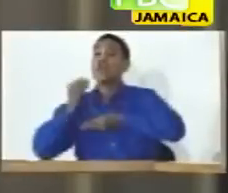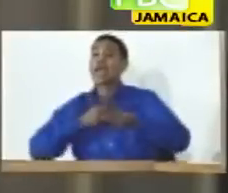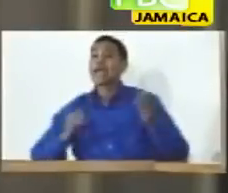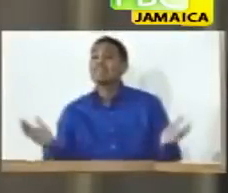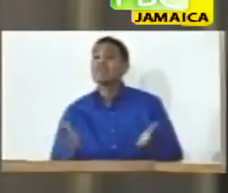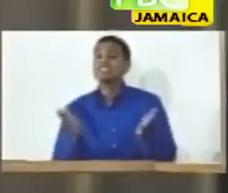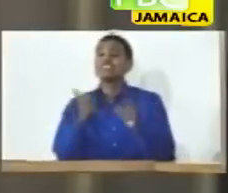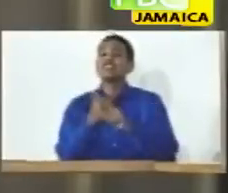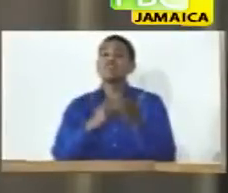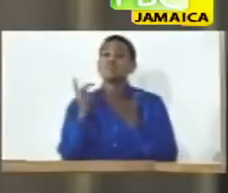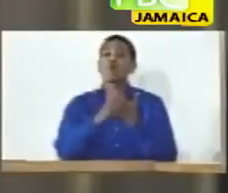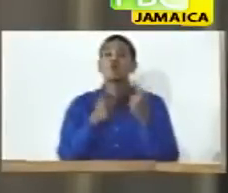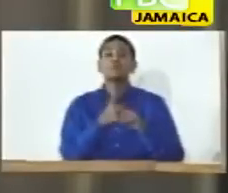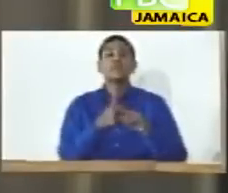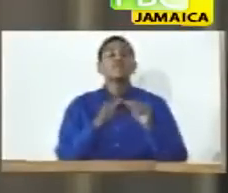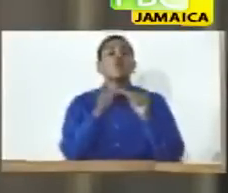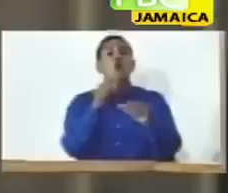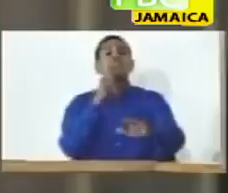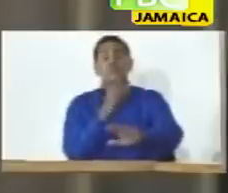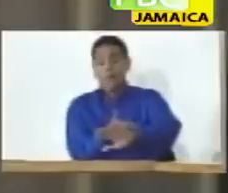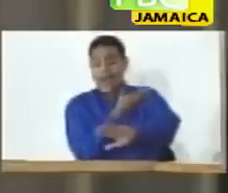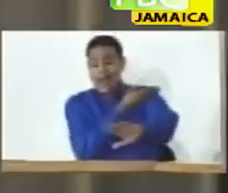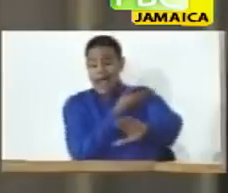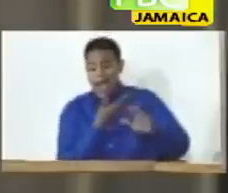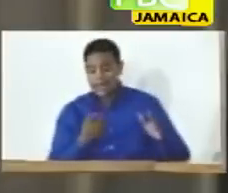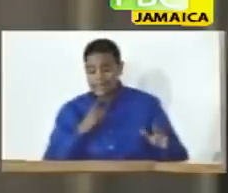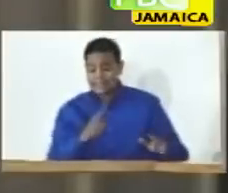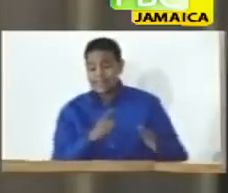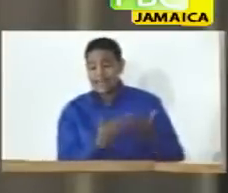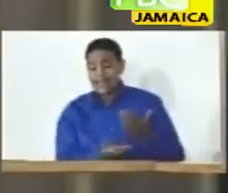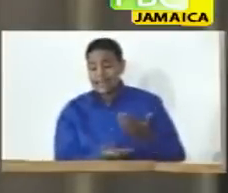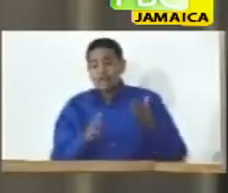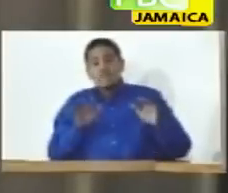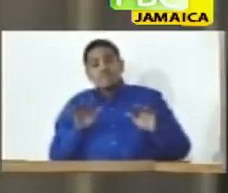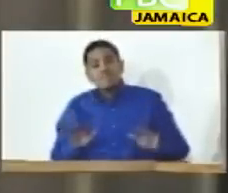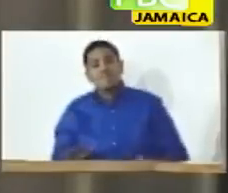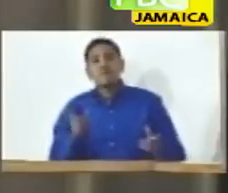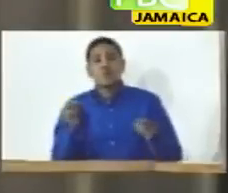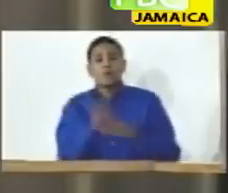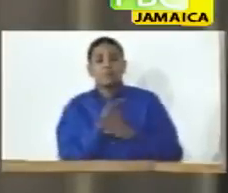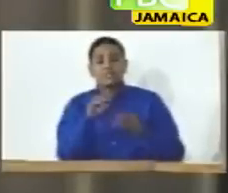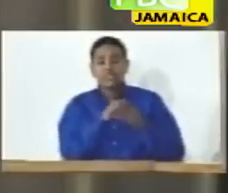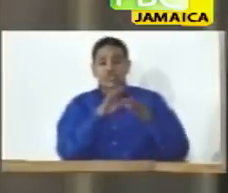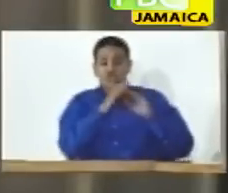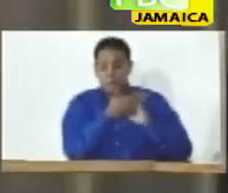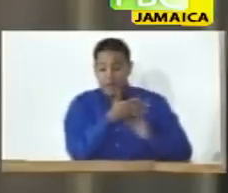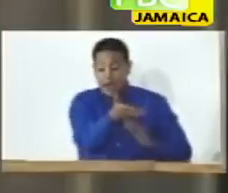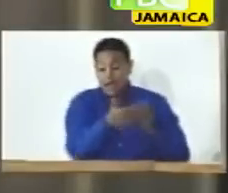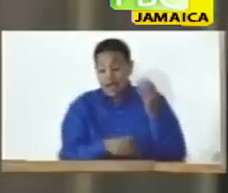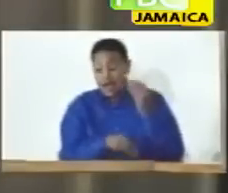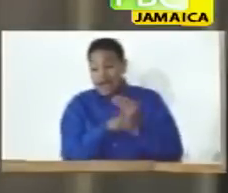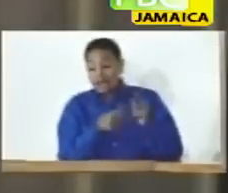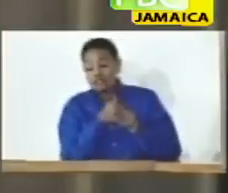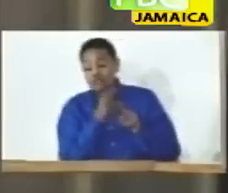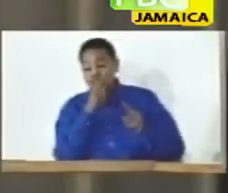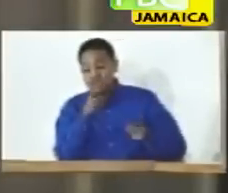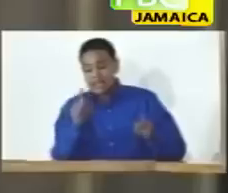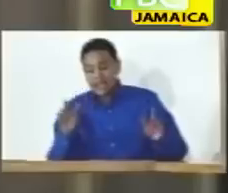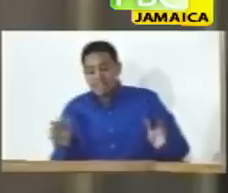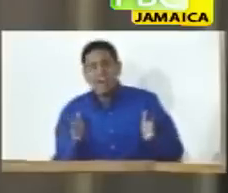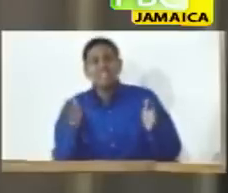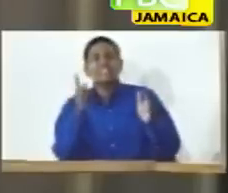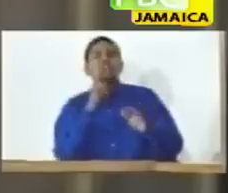Program to continue to enhance the ease of doing business in Jamaica and thereby facilitate